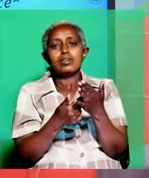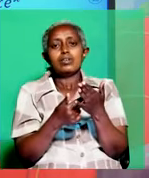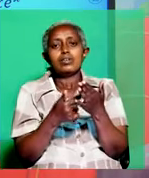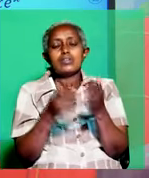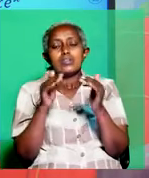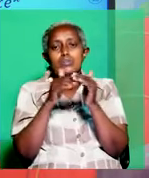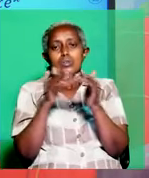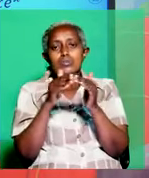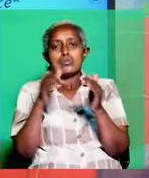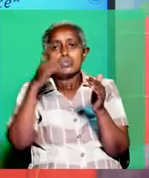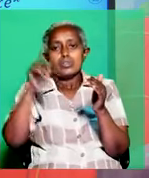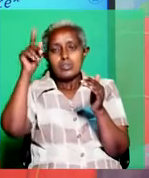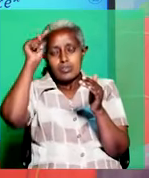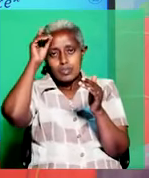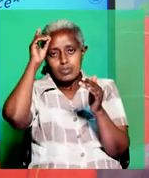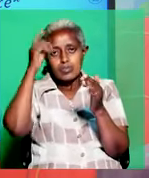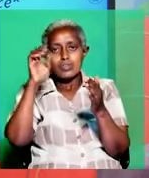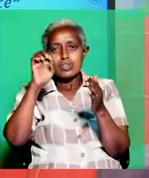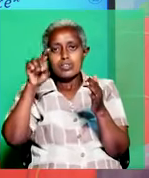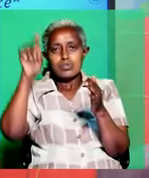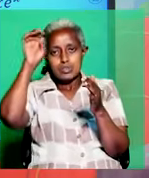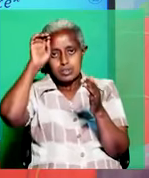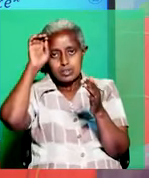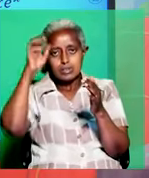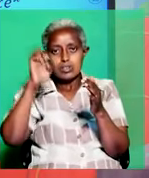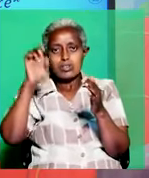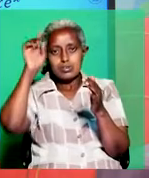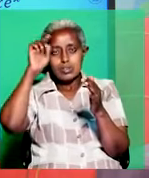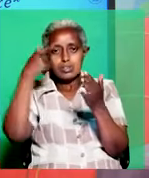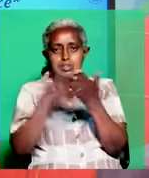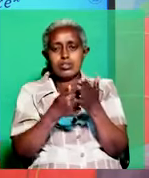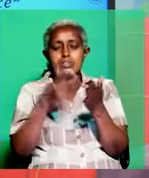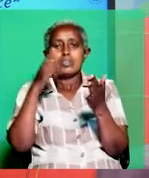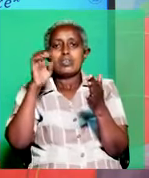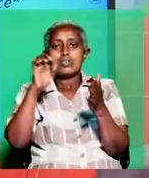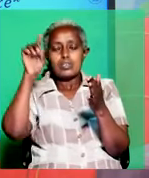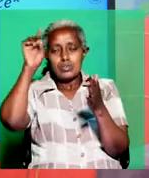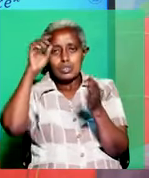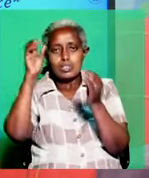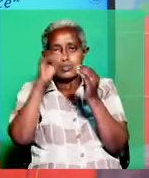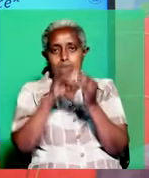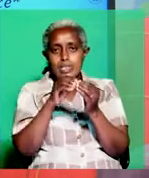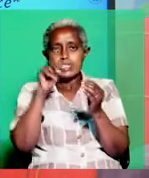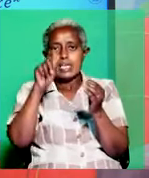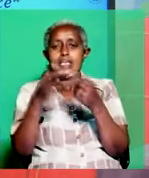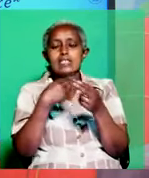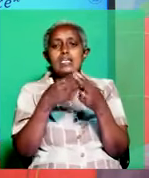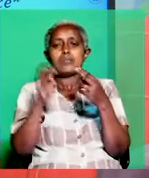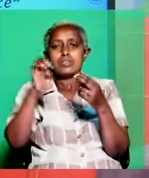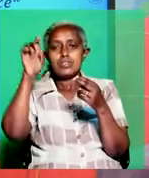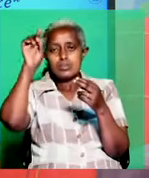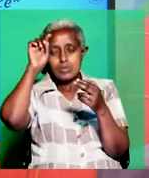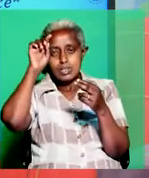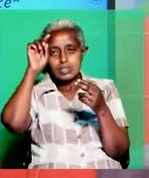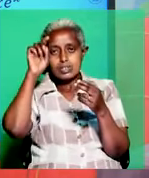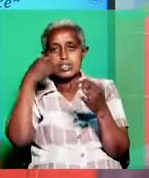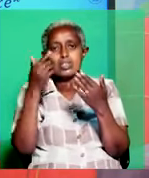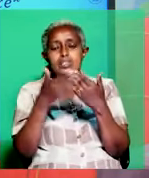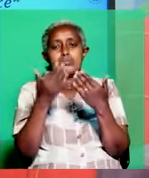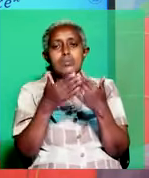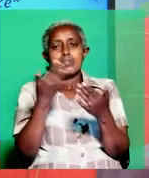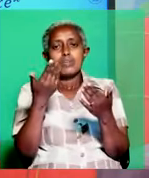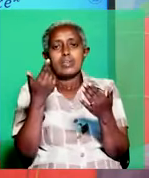the derivative of e raised to x itself. The derivative of this one, it is e raised to x plus x times e raised to x.